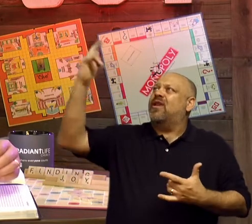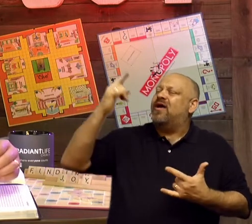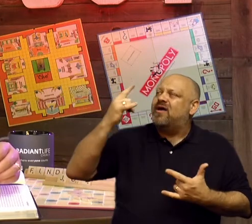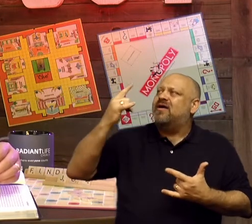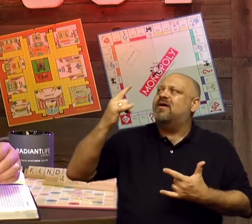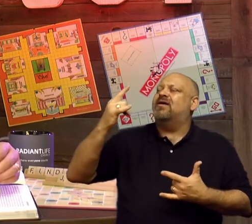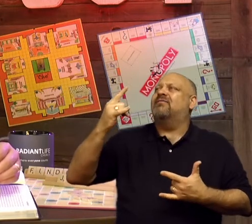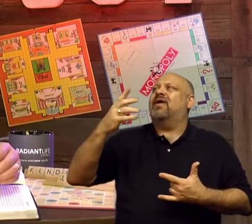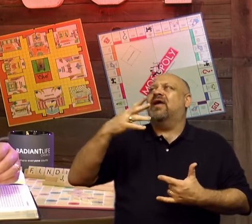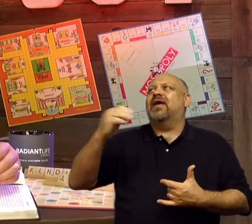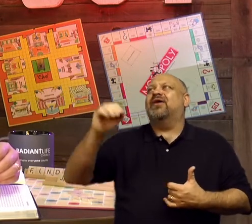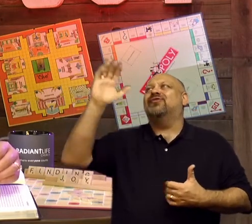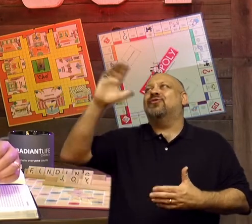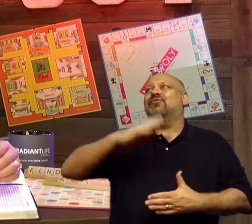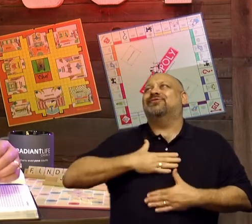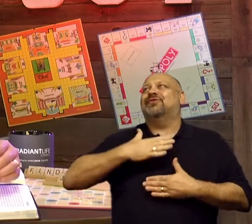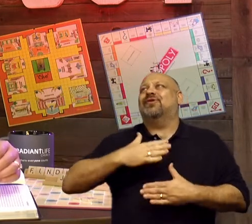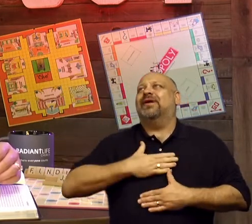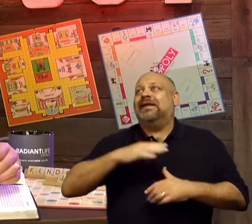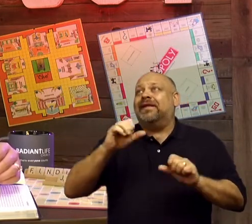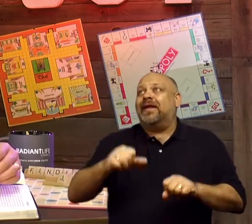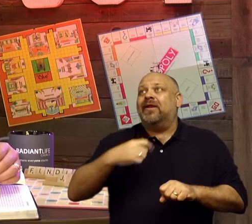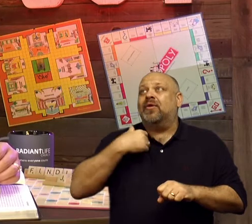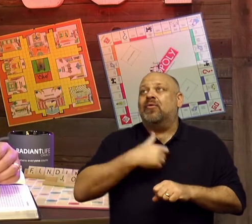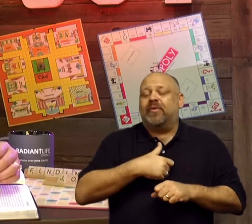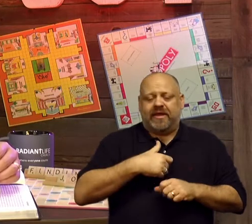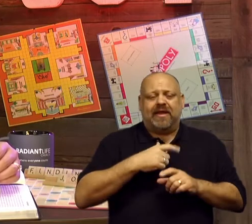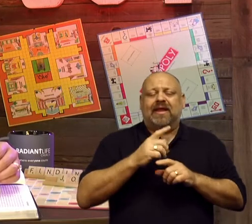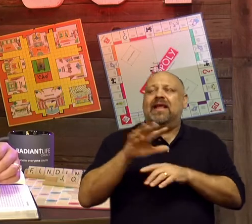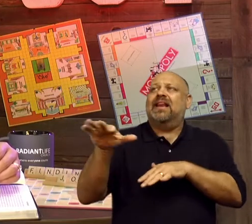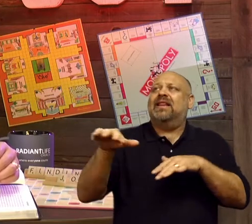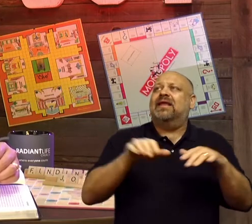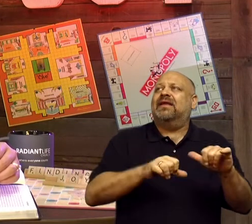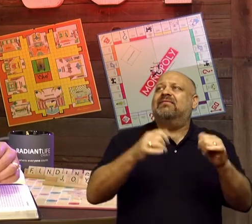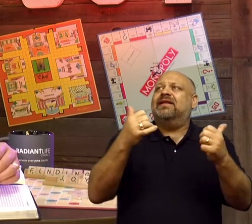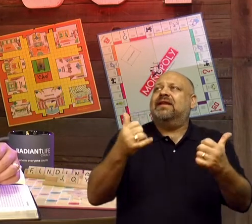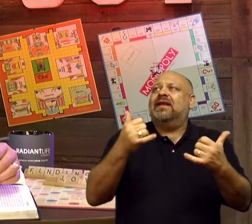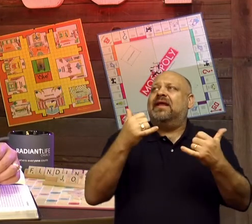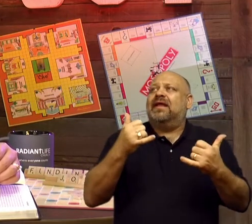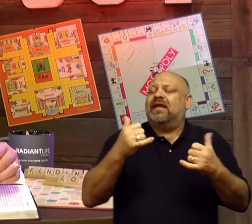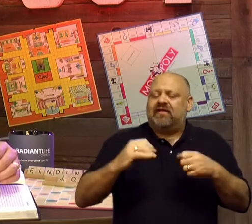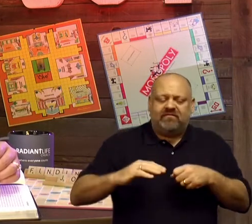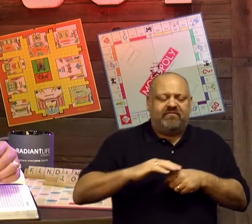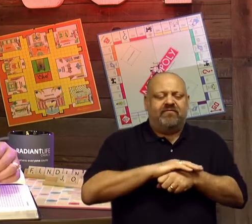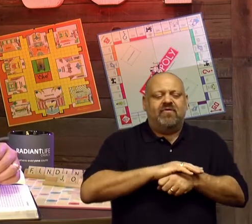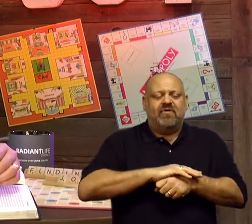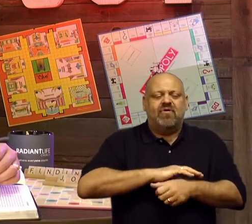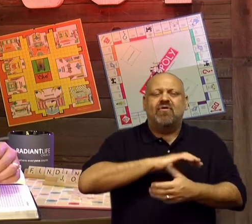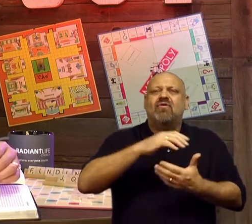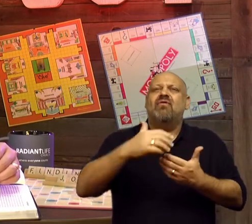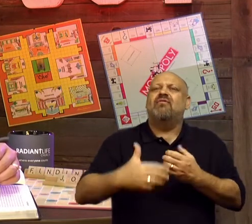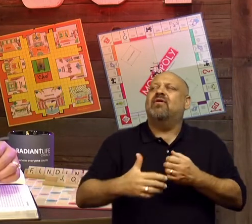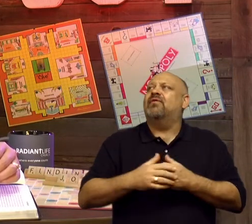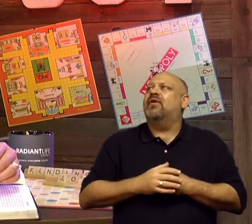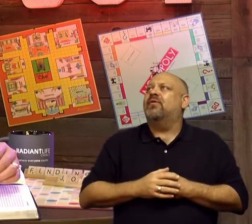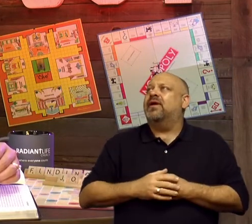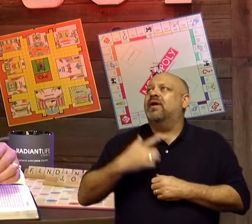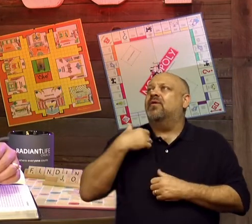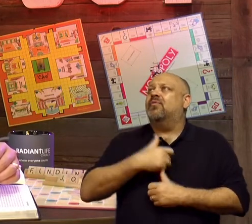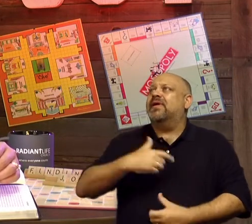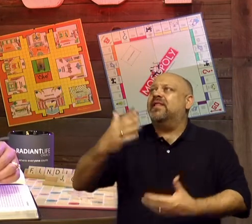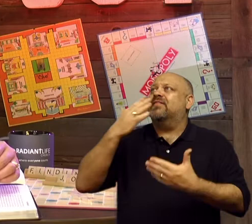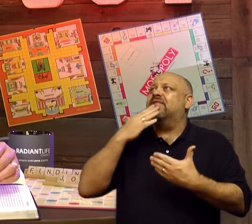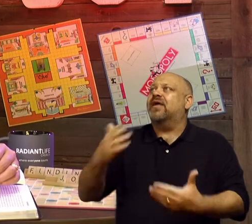mercy, your love, Lord, and your joy. May we walk away today just filled to